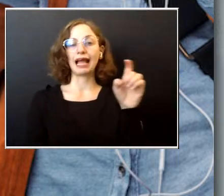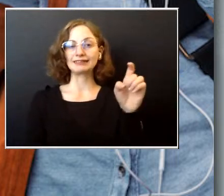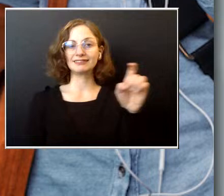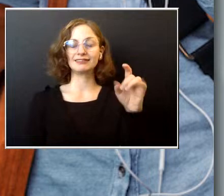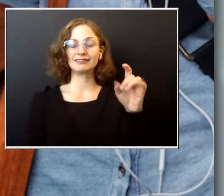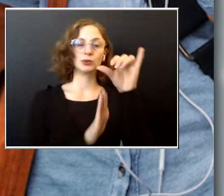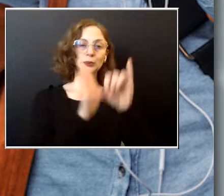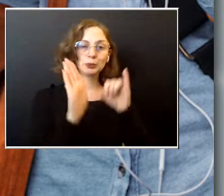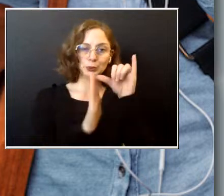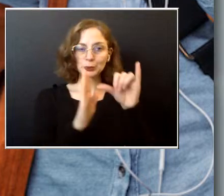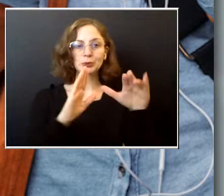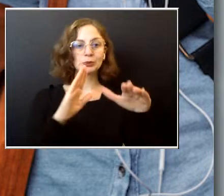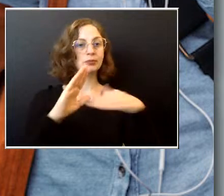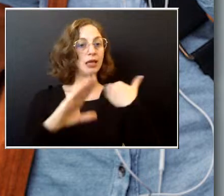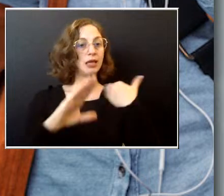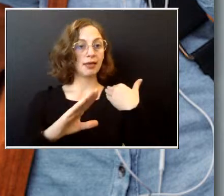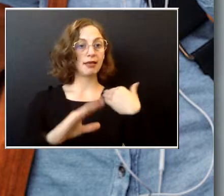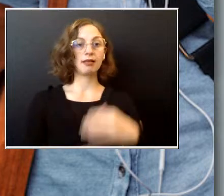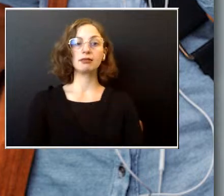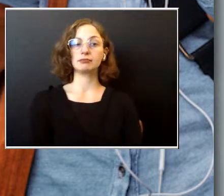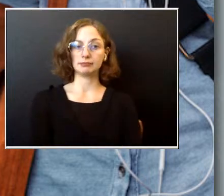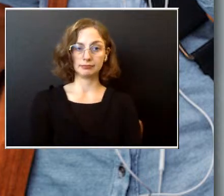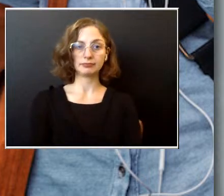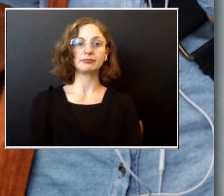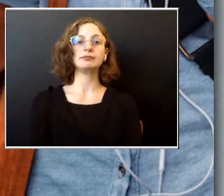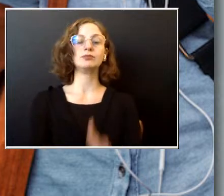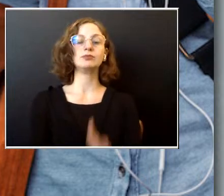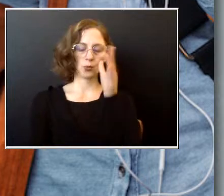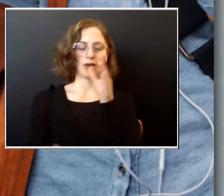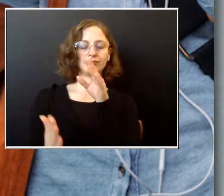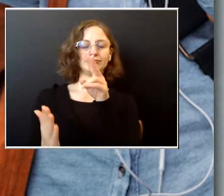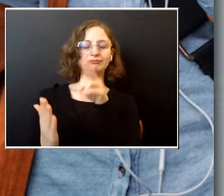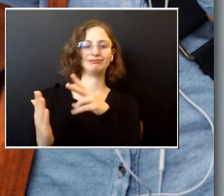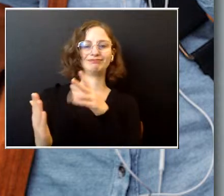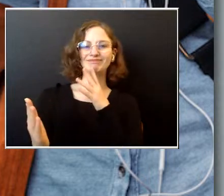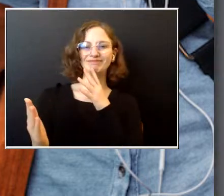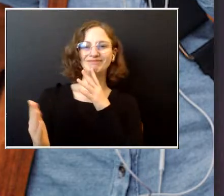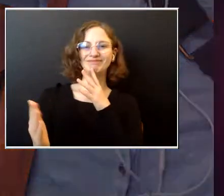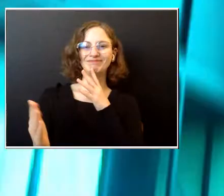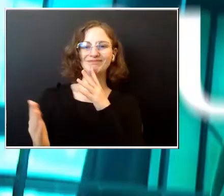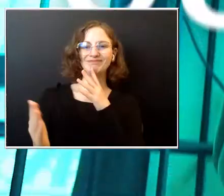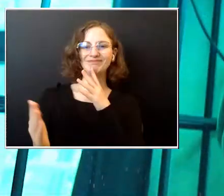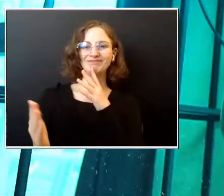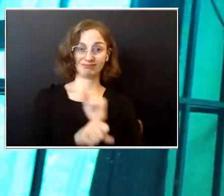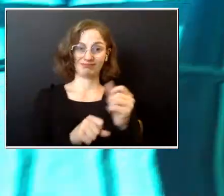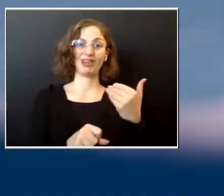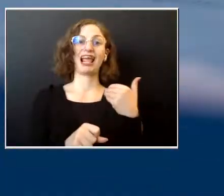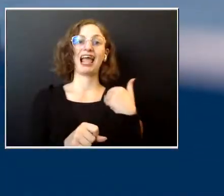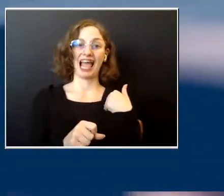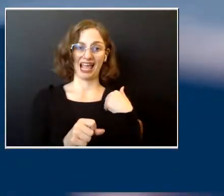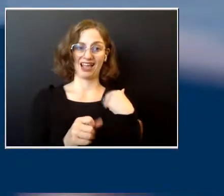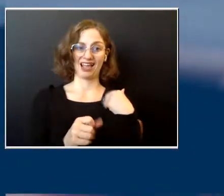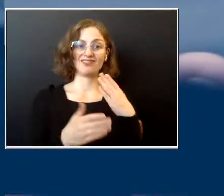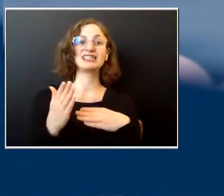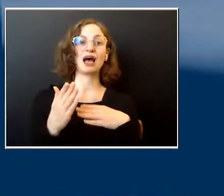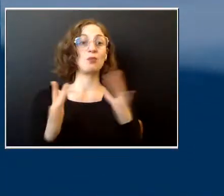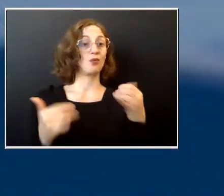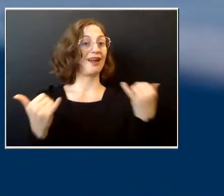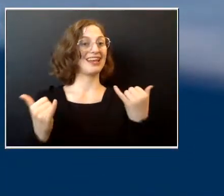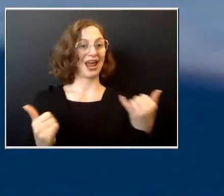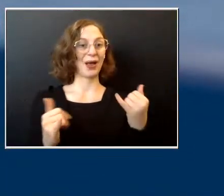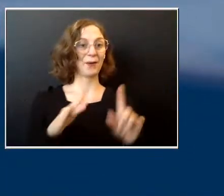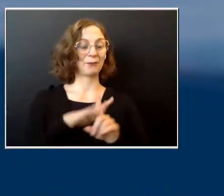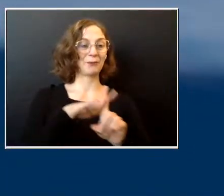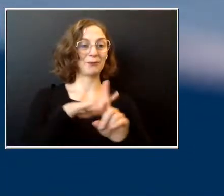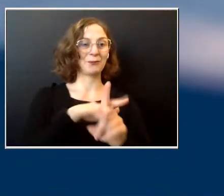email the Medical News Network. We're going to read your questions. In fact, we have some coming in from viewers right now.